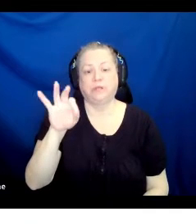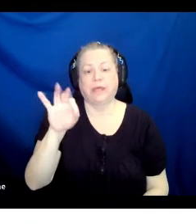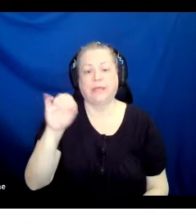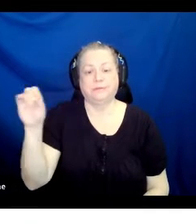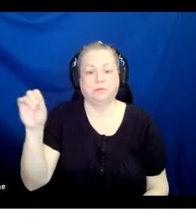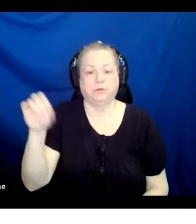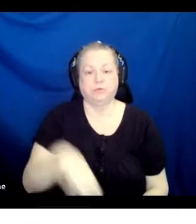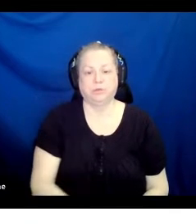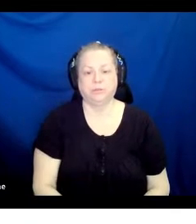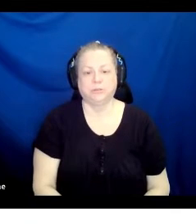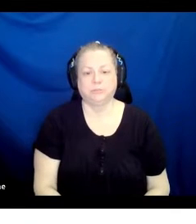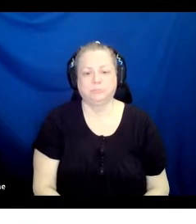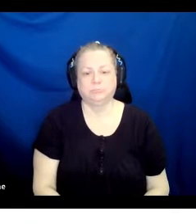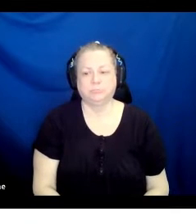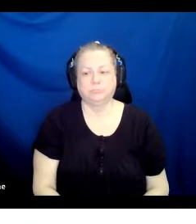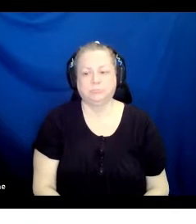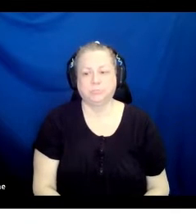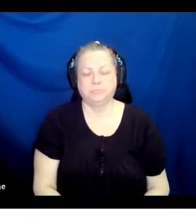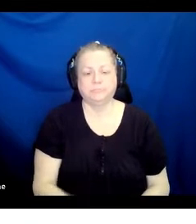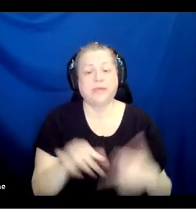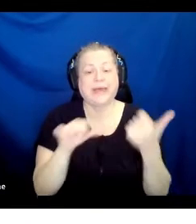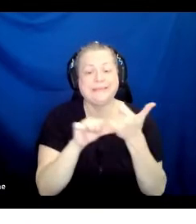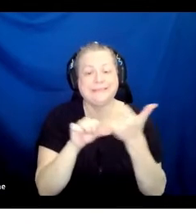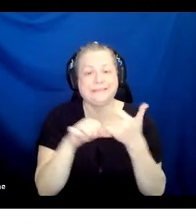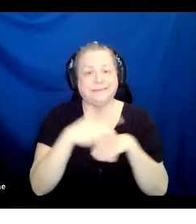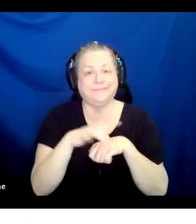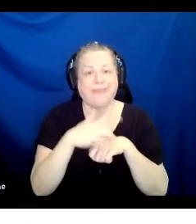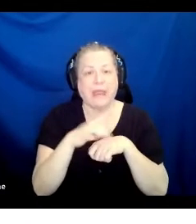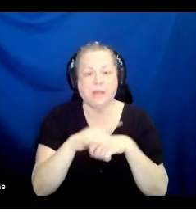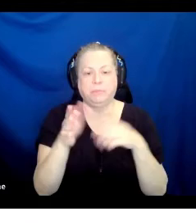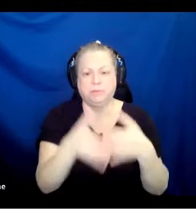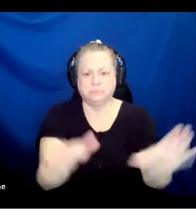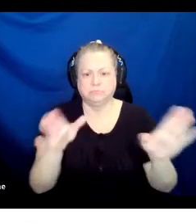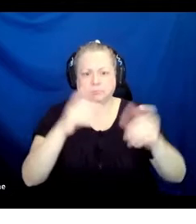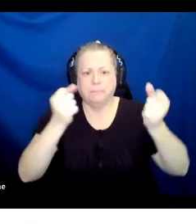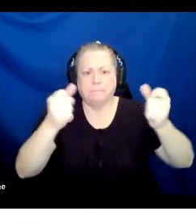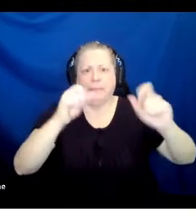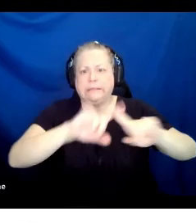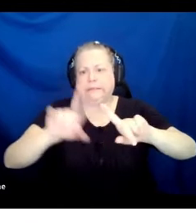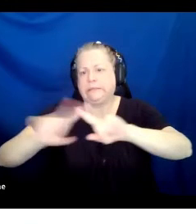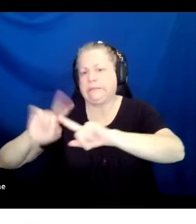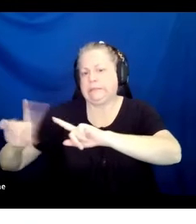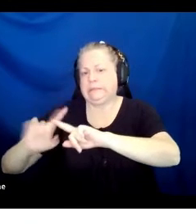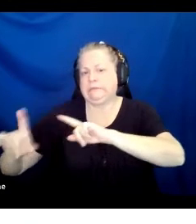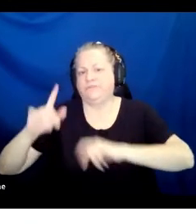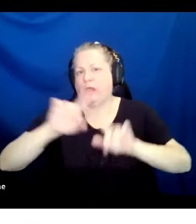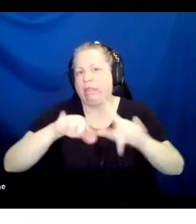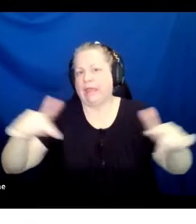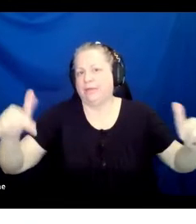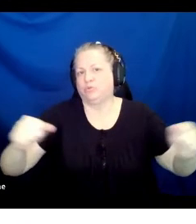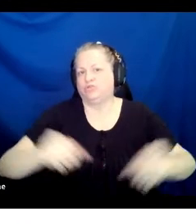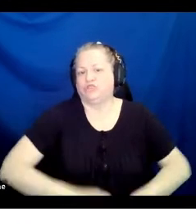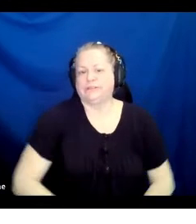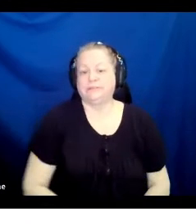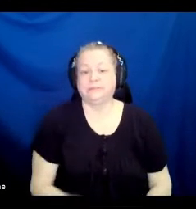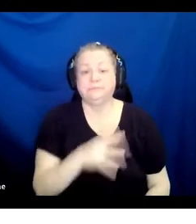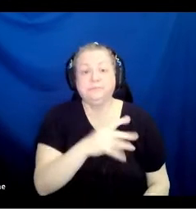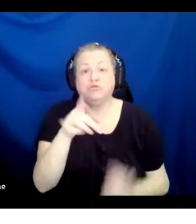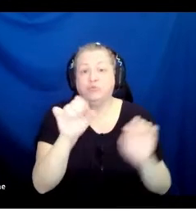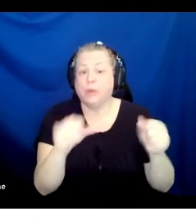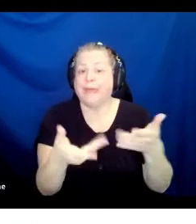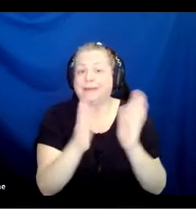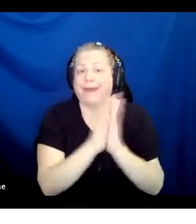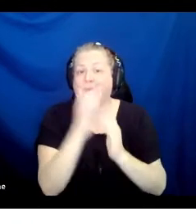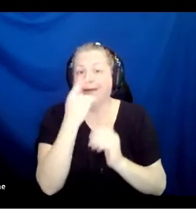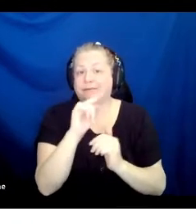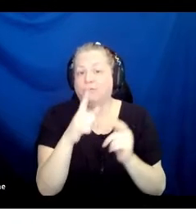800-841-2900. And assistance is available in a wide variety of languages. And callers may request a